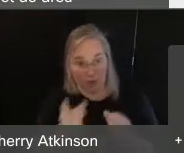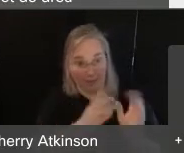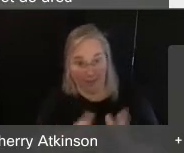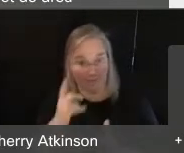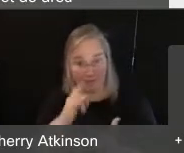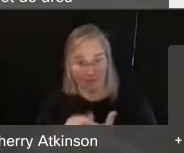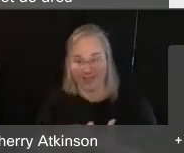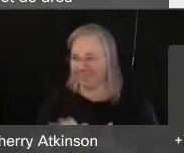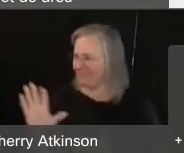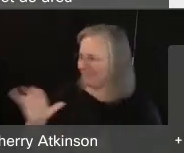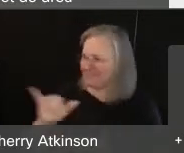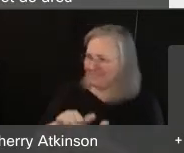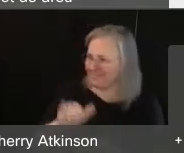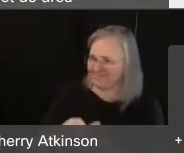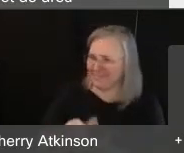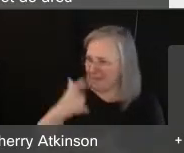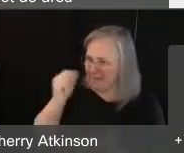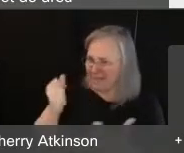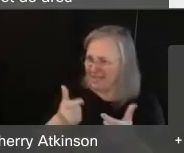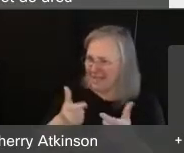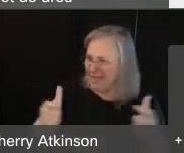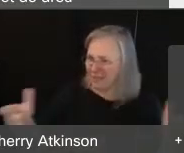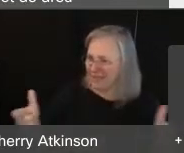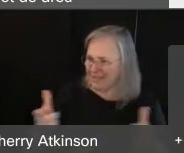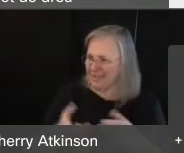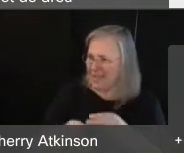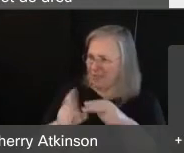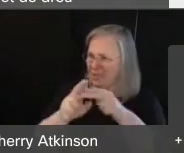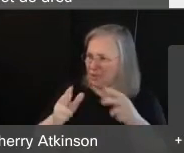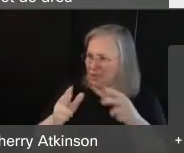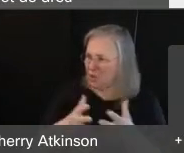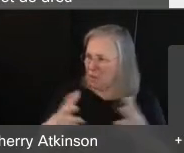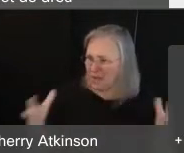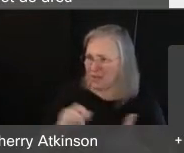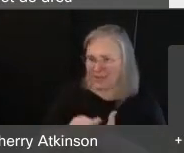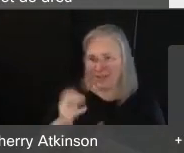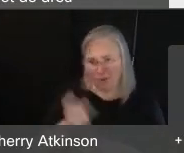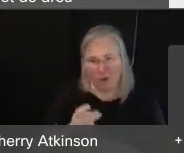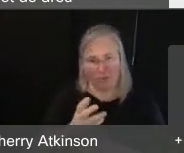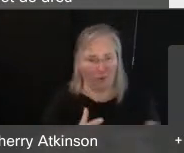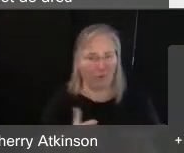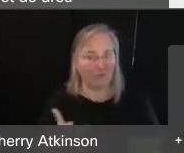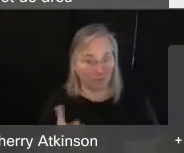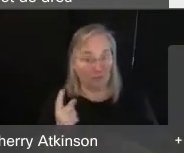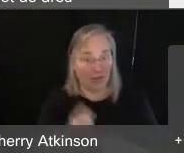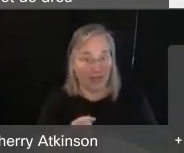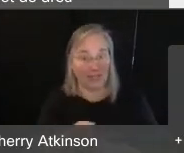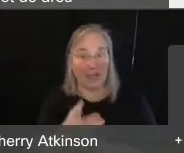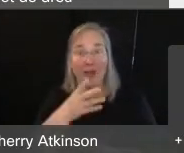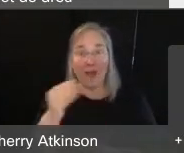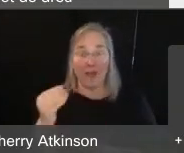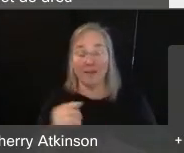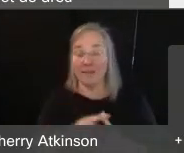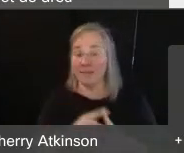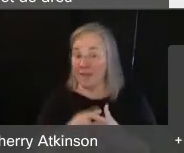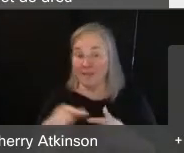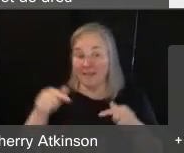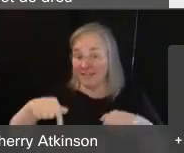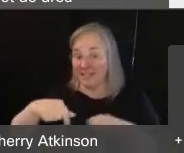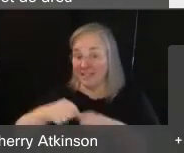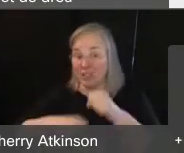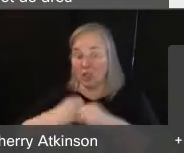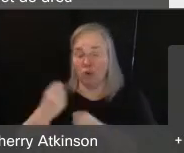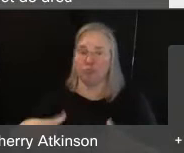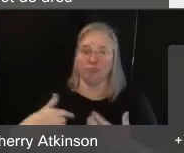that up, because this increase is just too much. That's the difficulty, right? And then this year is